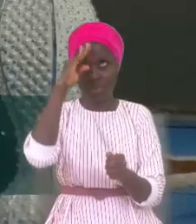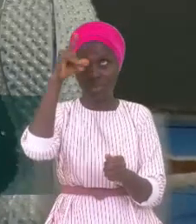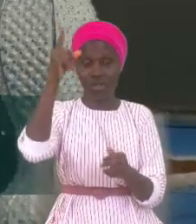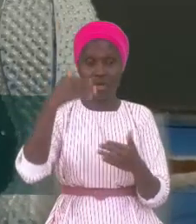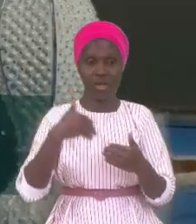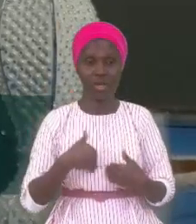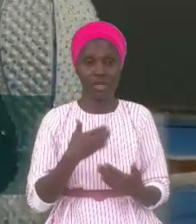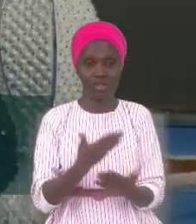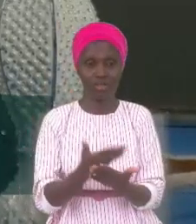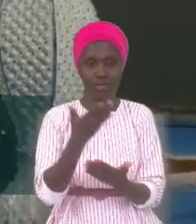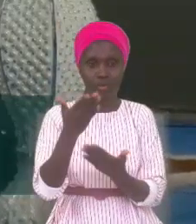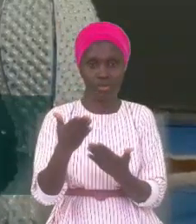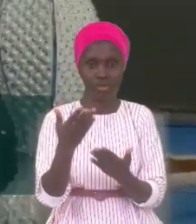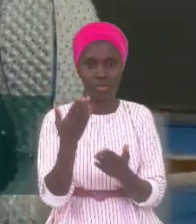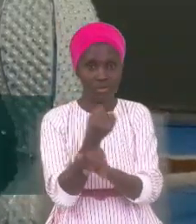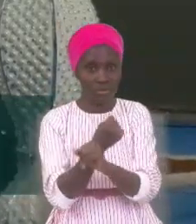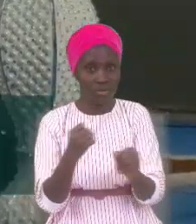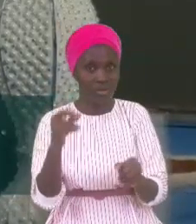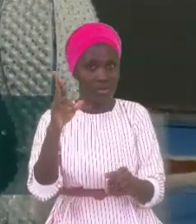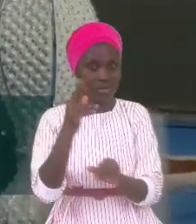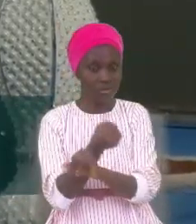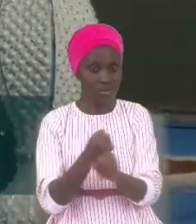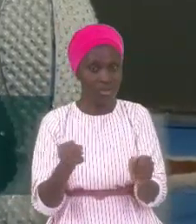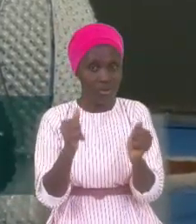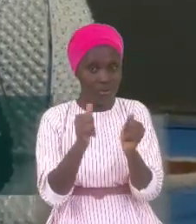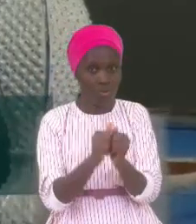saved with his own blood. In